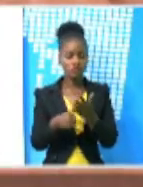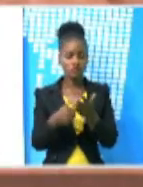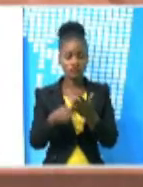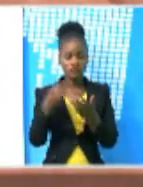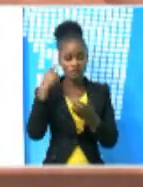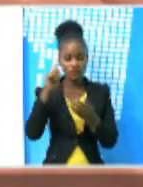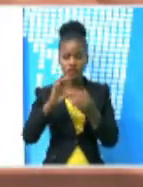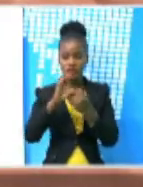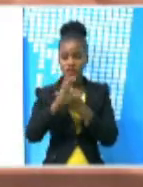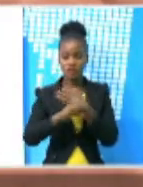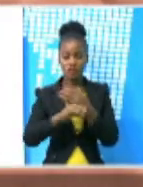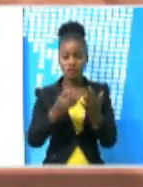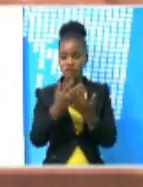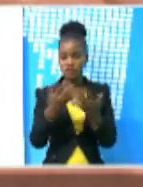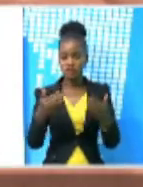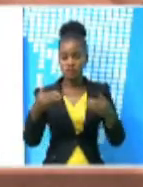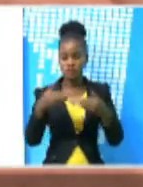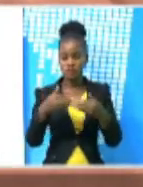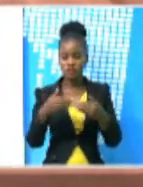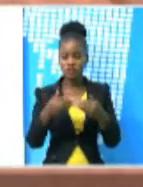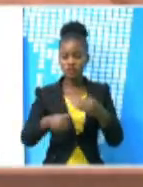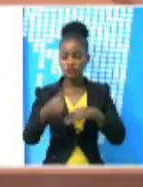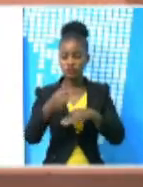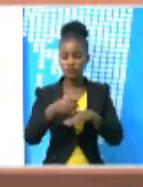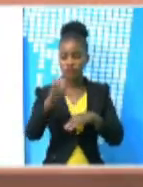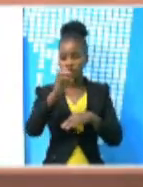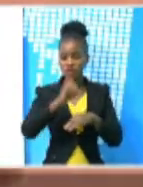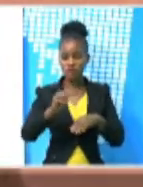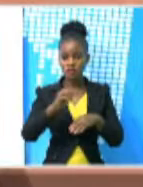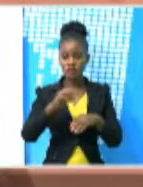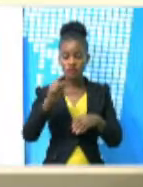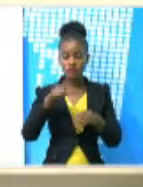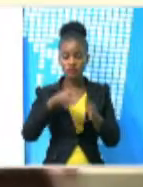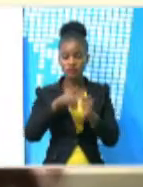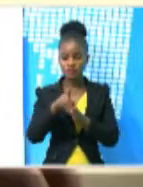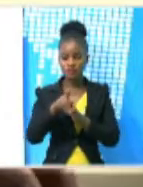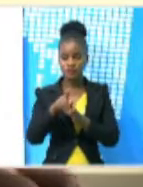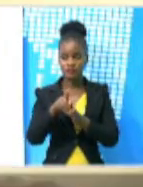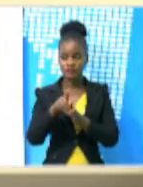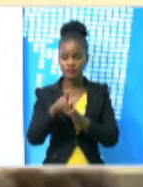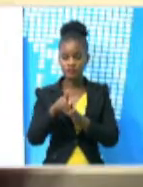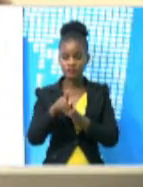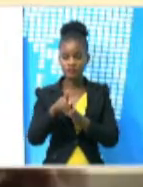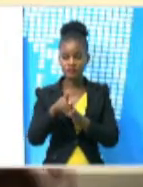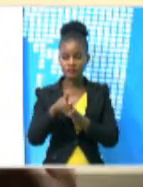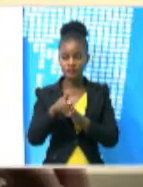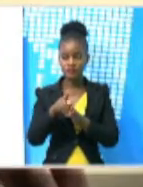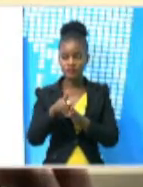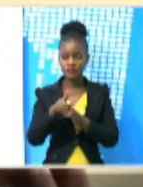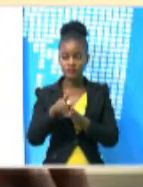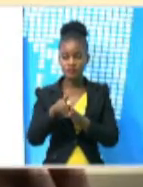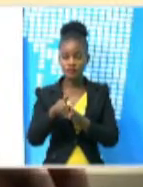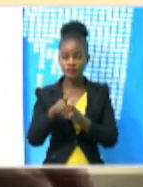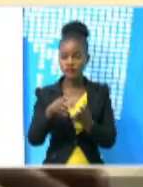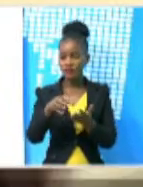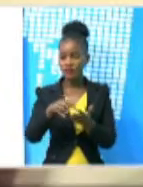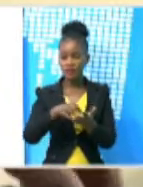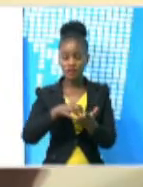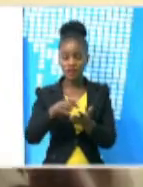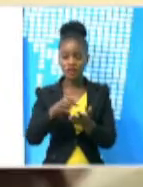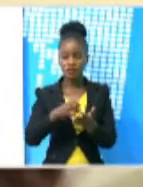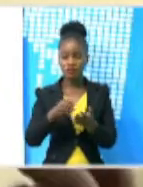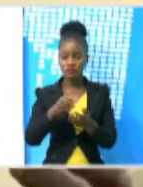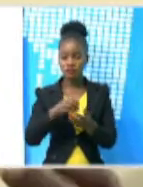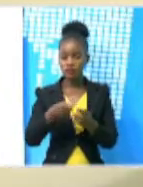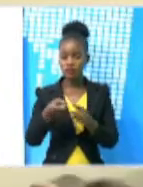the country's accountable maintenance organizations to maintain the roads. The road fund collects funds